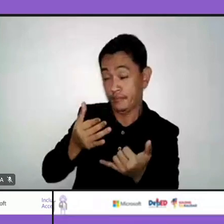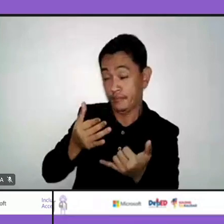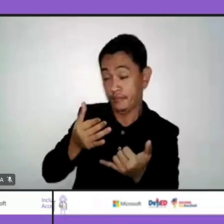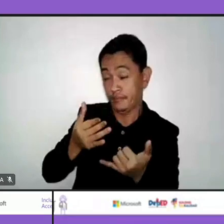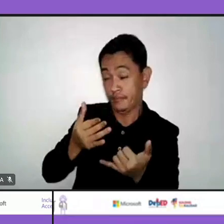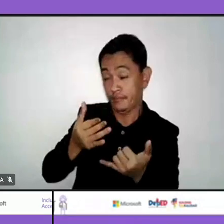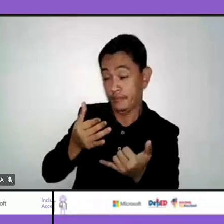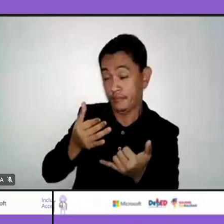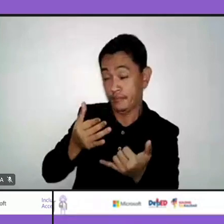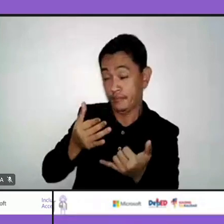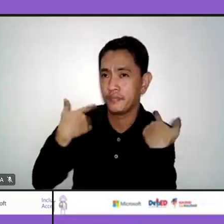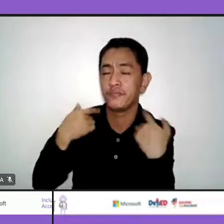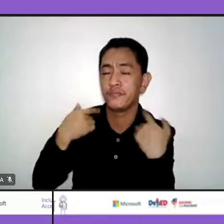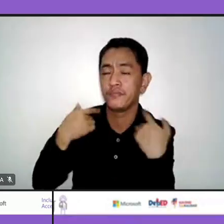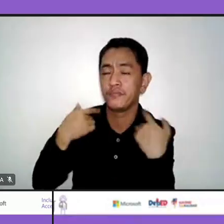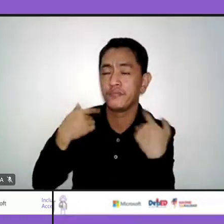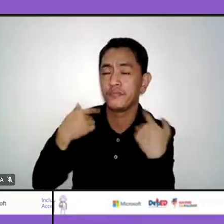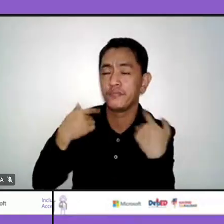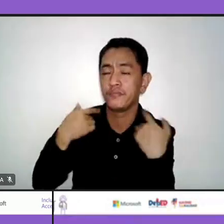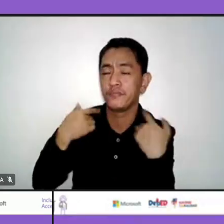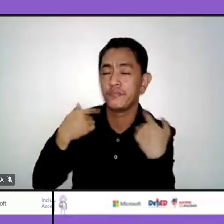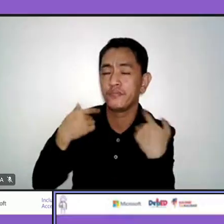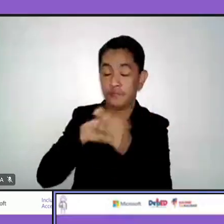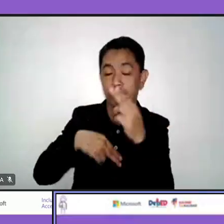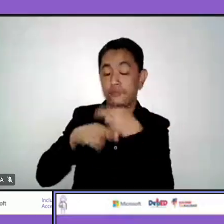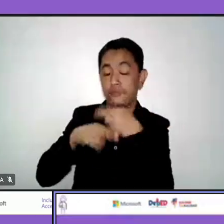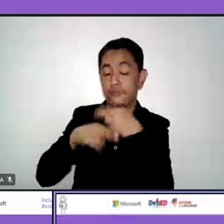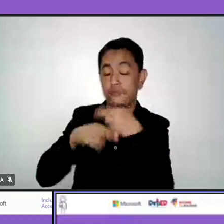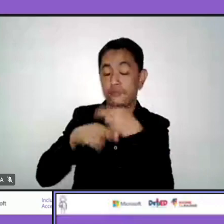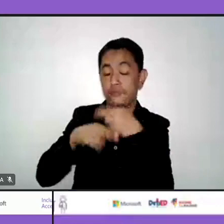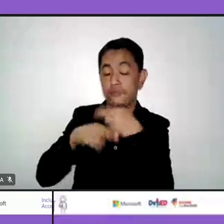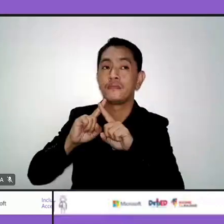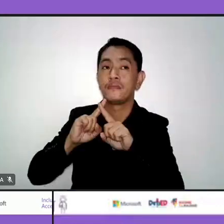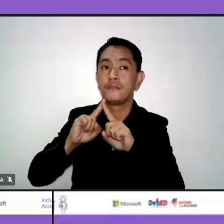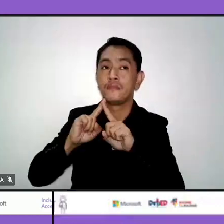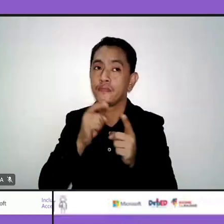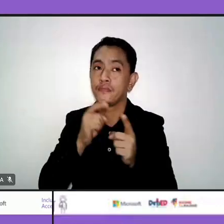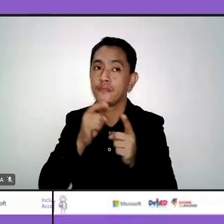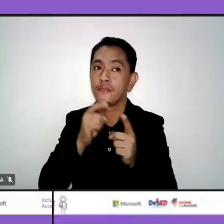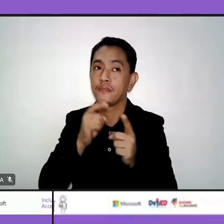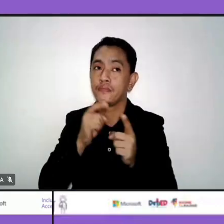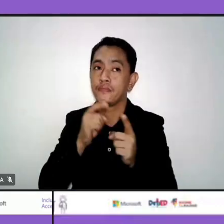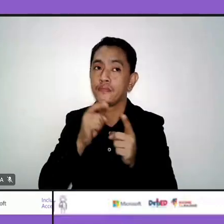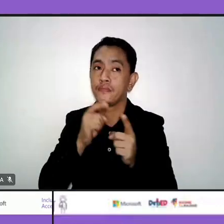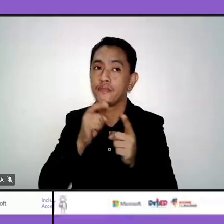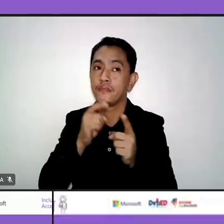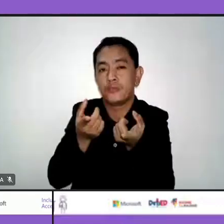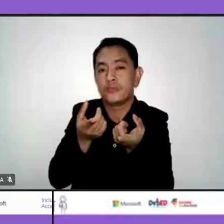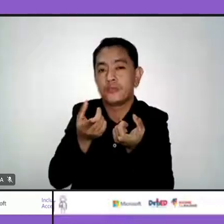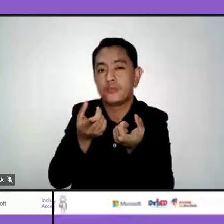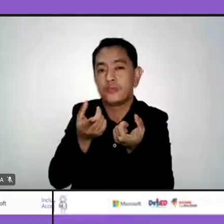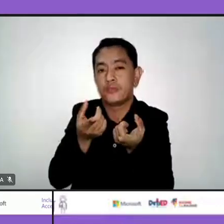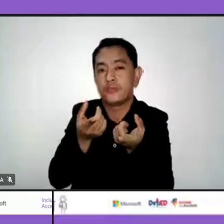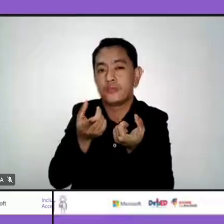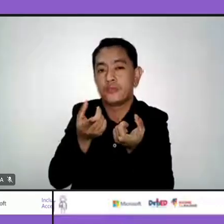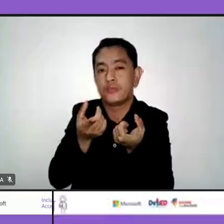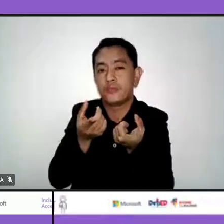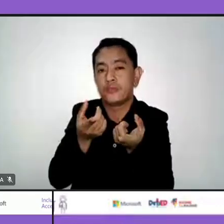would not, I'm not a parent, no, but I would not expect parents to have all the information at